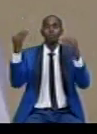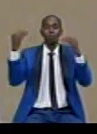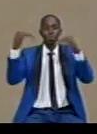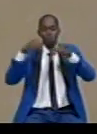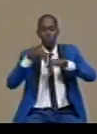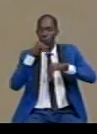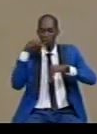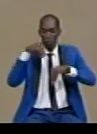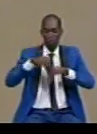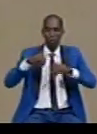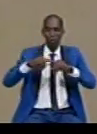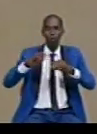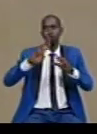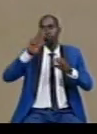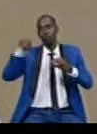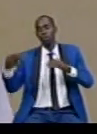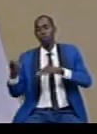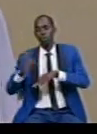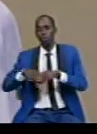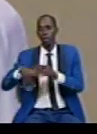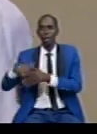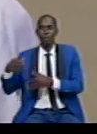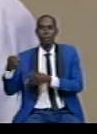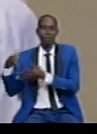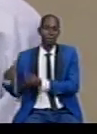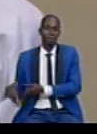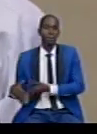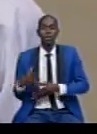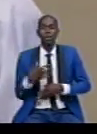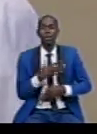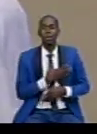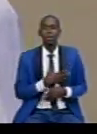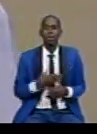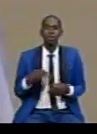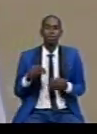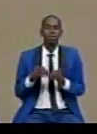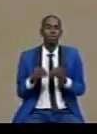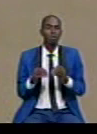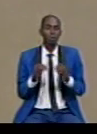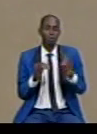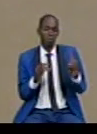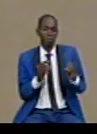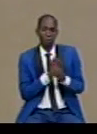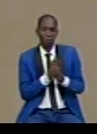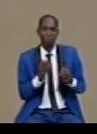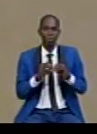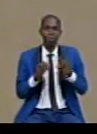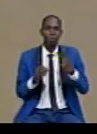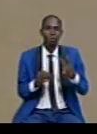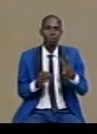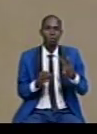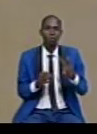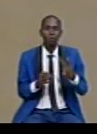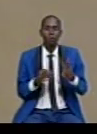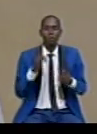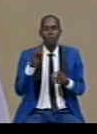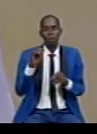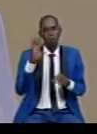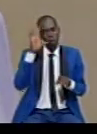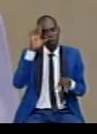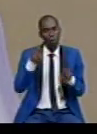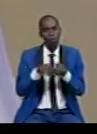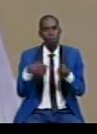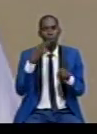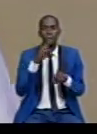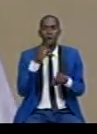failure of the devil. Number two, the two of my juniors who are pastors